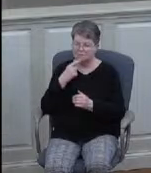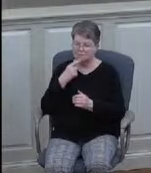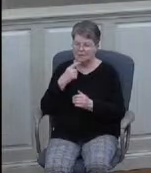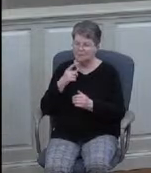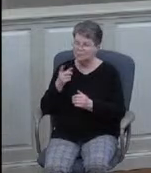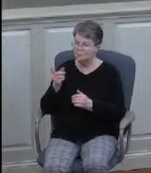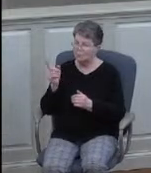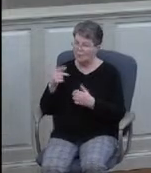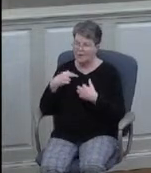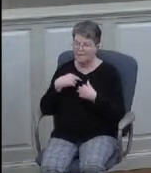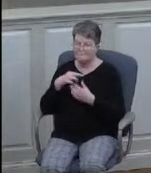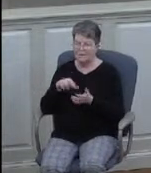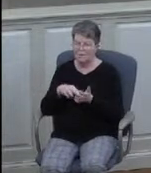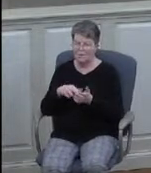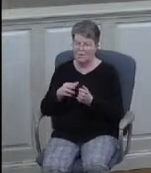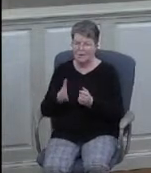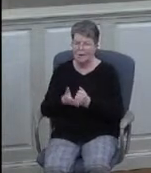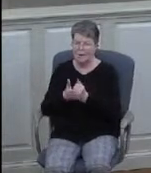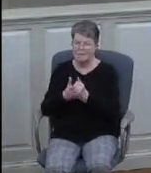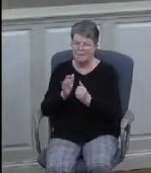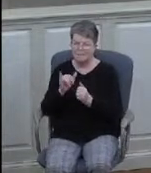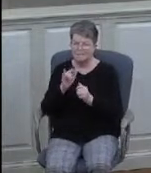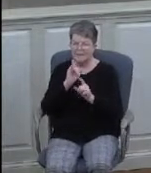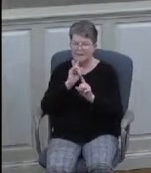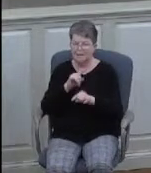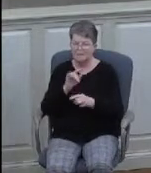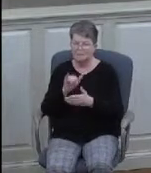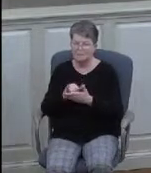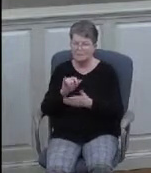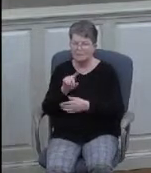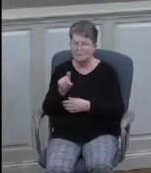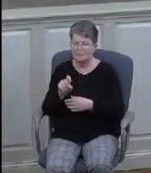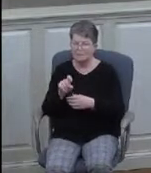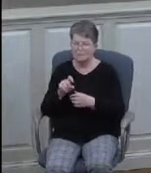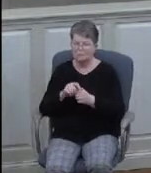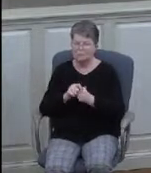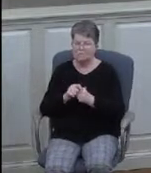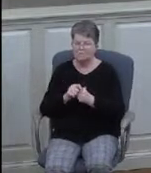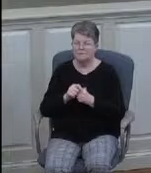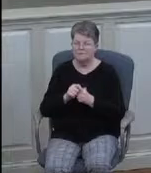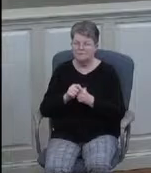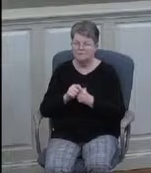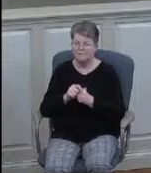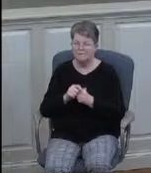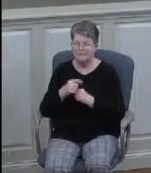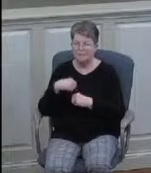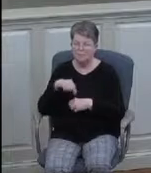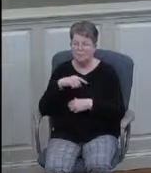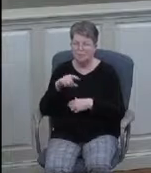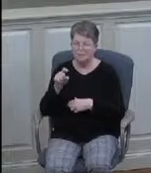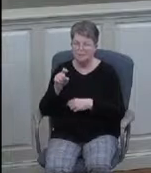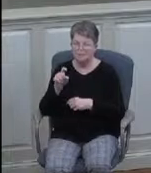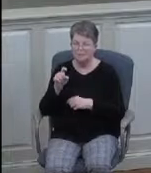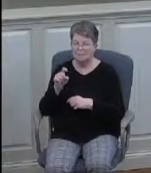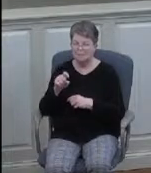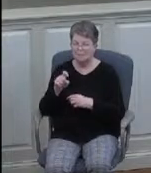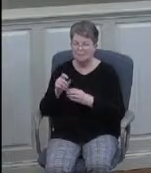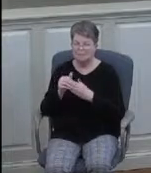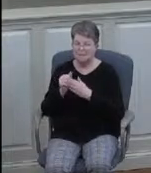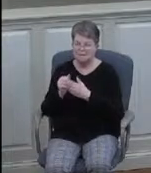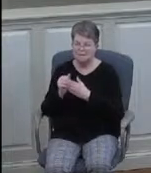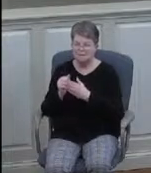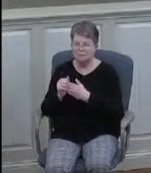have a role in helping answer that question, because we need the leadership,